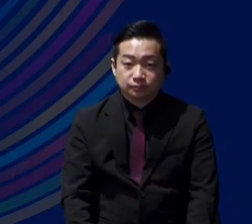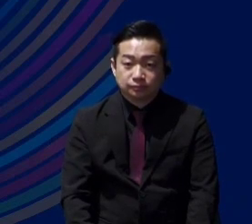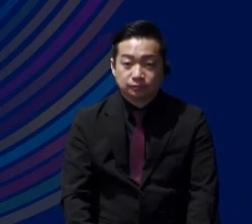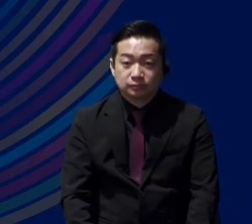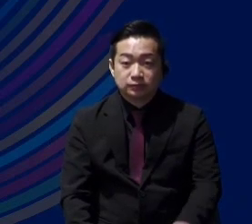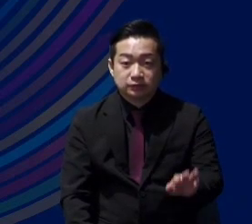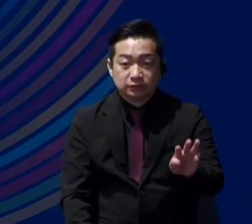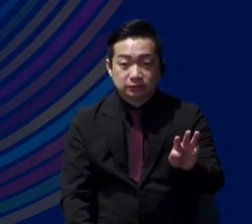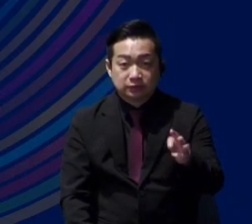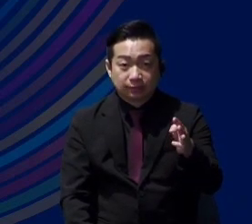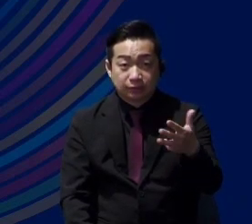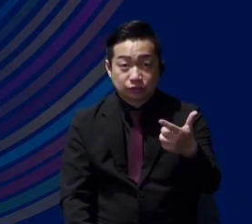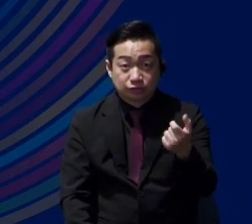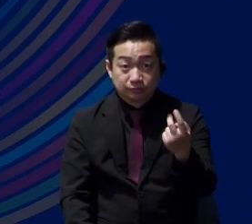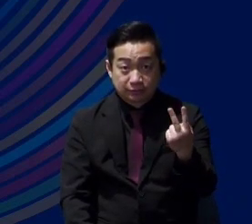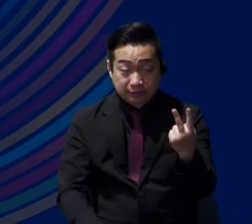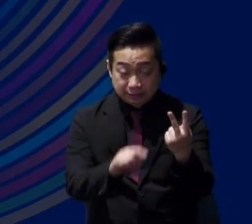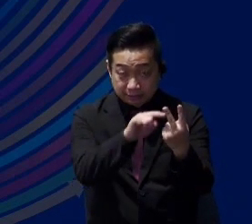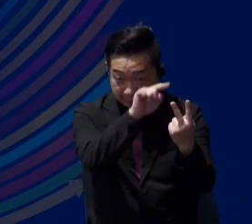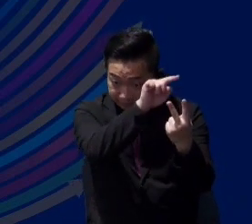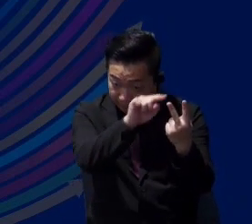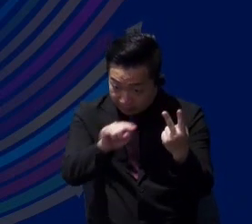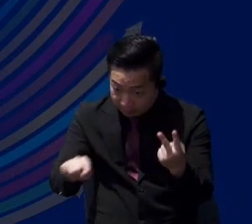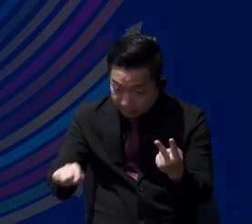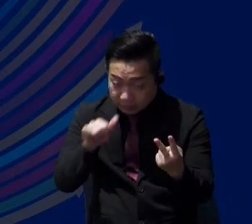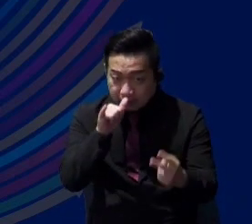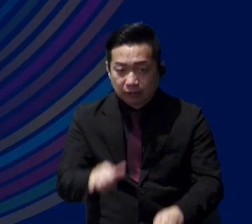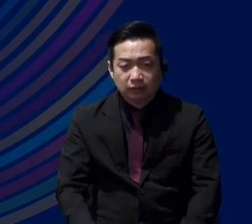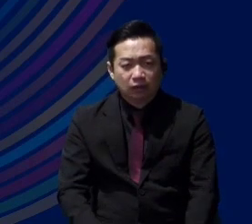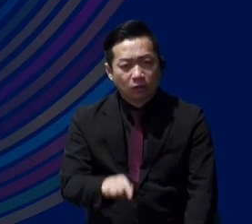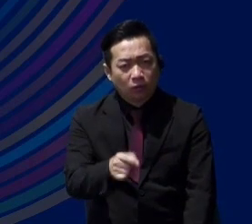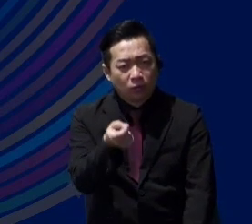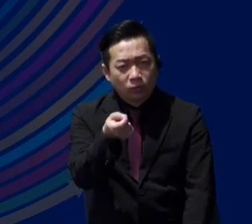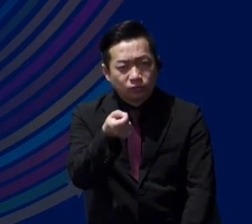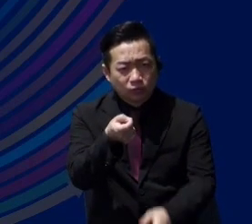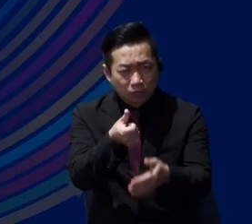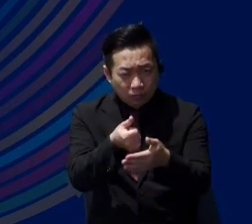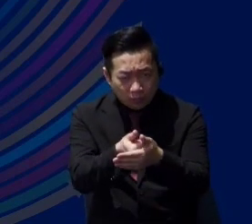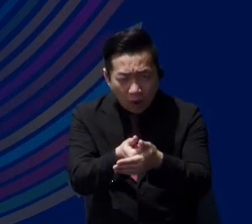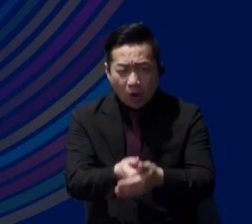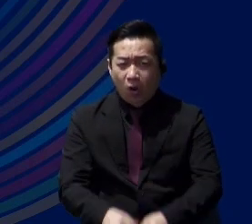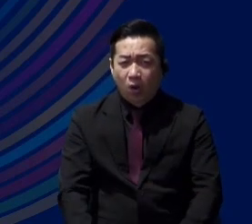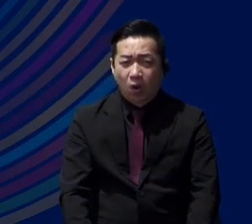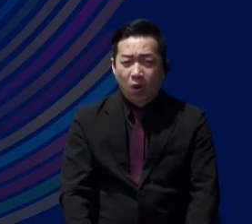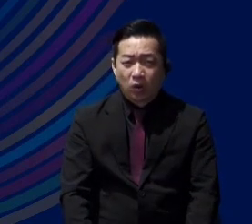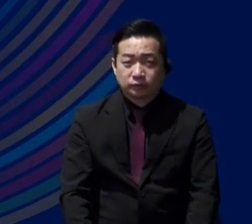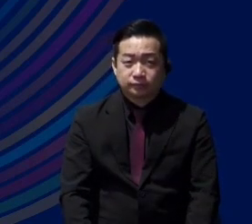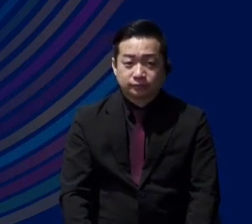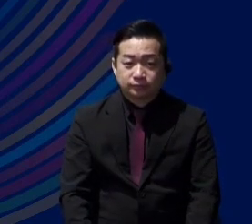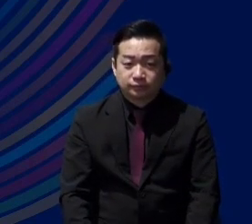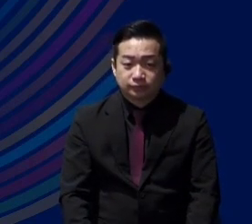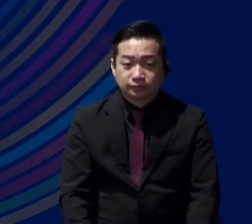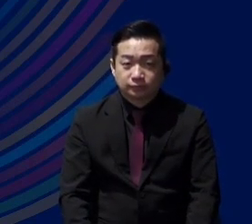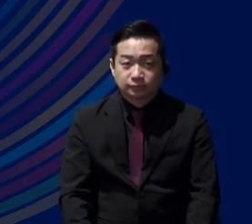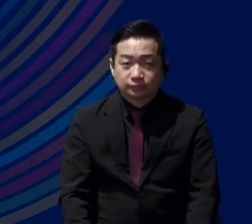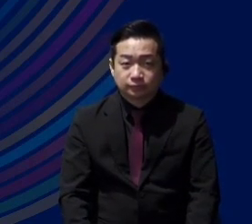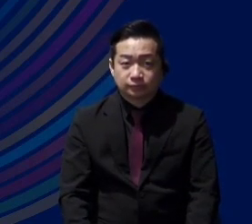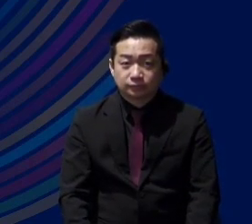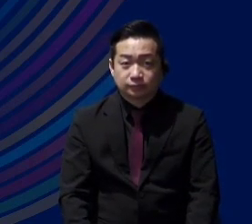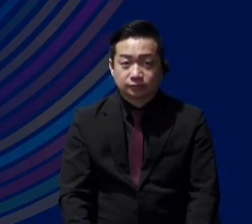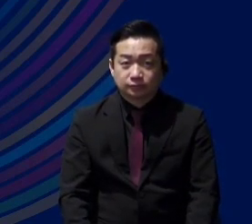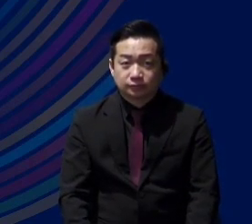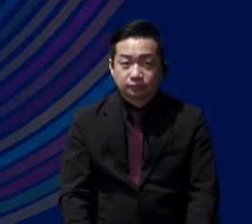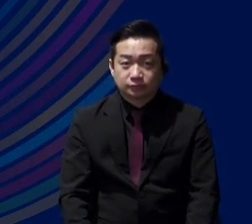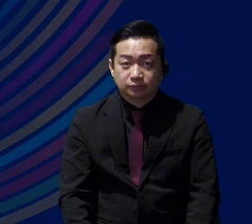Okay, you did very well. And if you look, never number of the deaths,